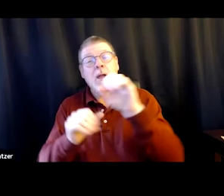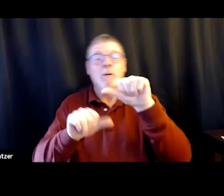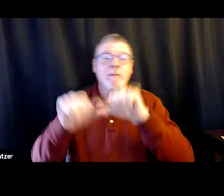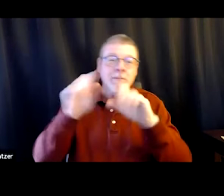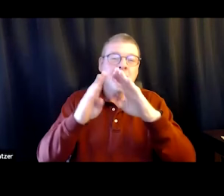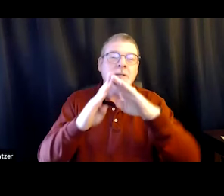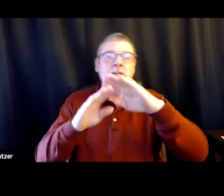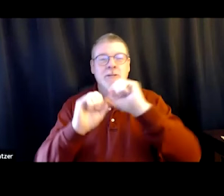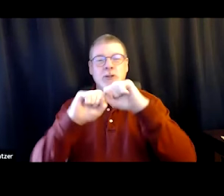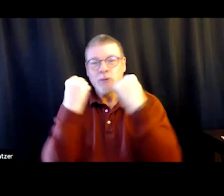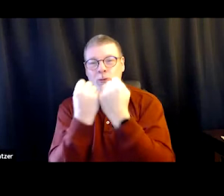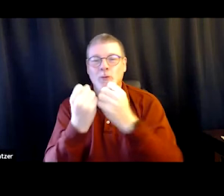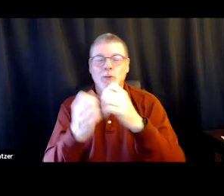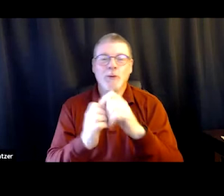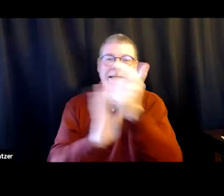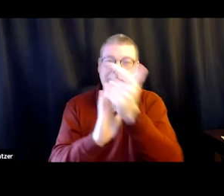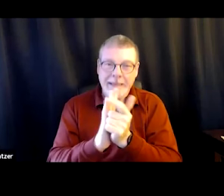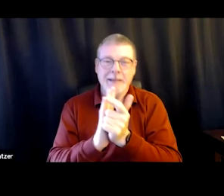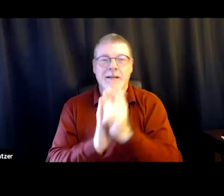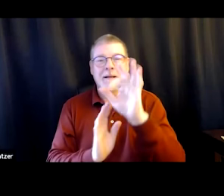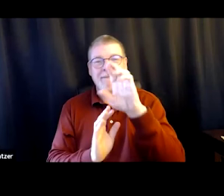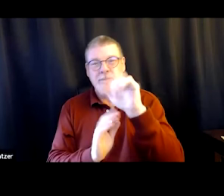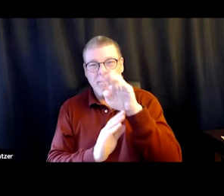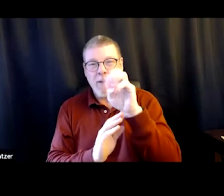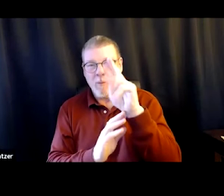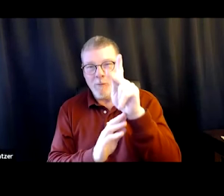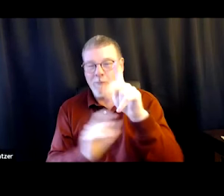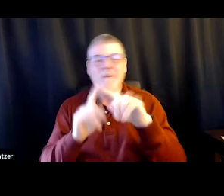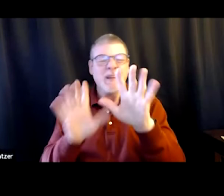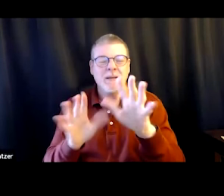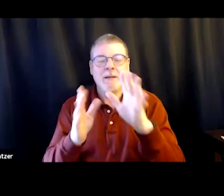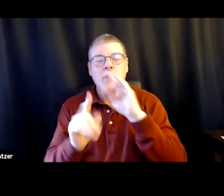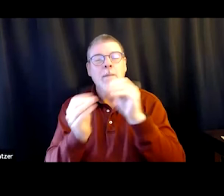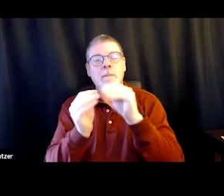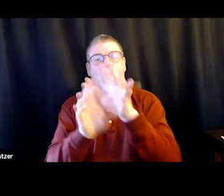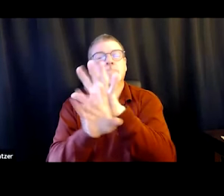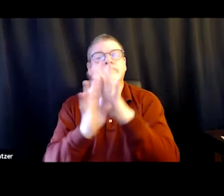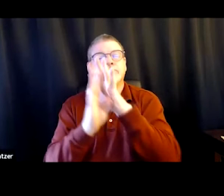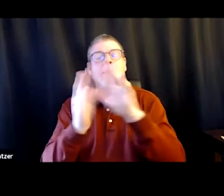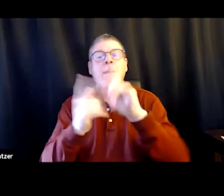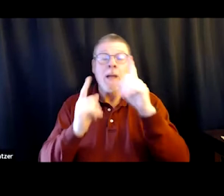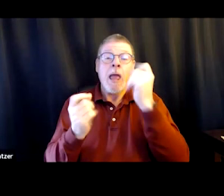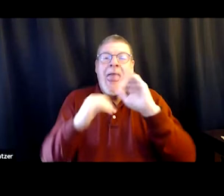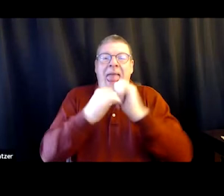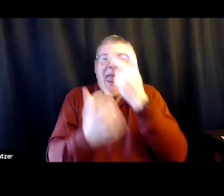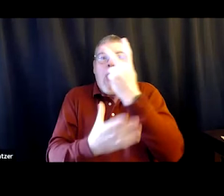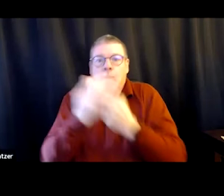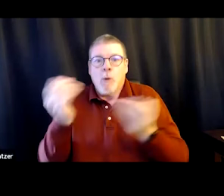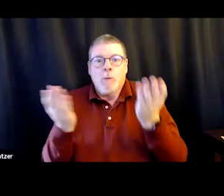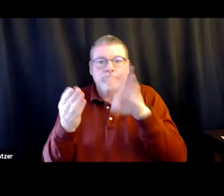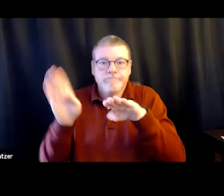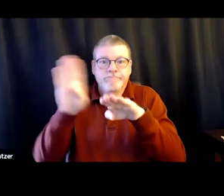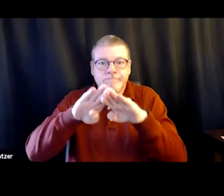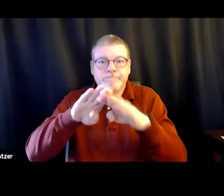legal framework. Again, it's kind of a cursory model, but helps us to think about the interrelatedness of each of these facets of one's